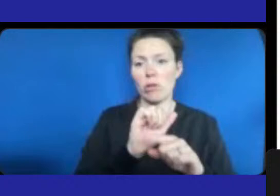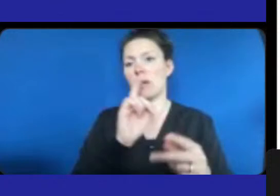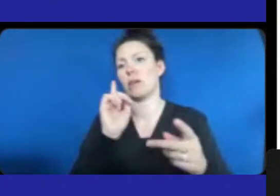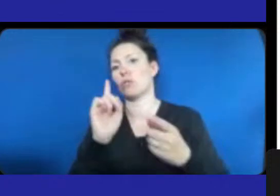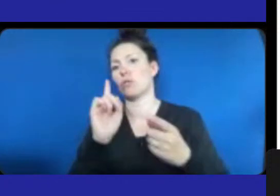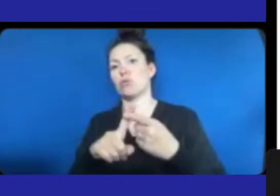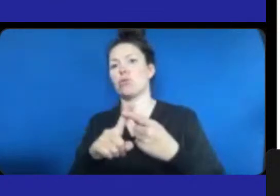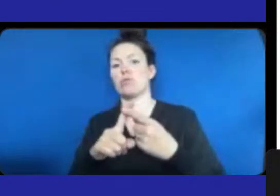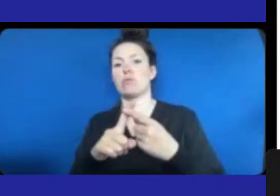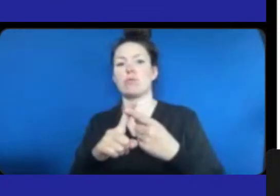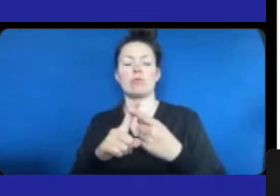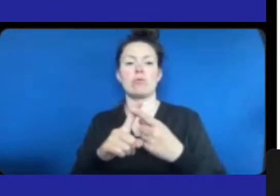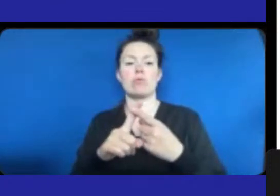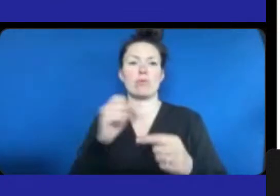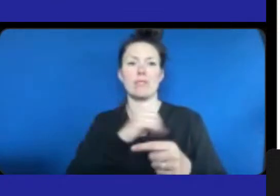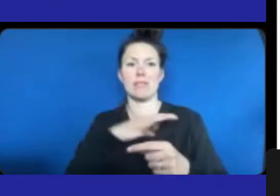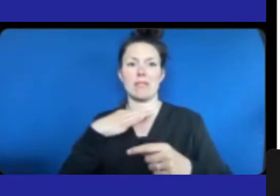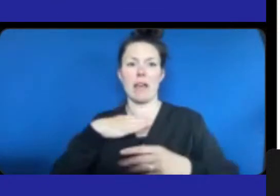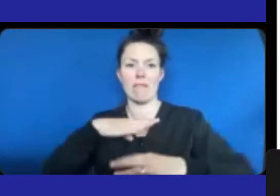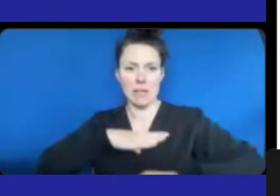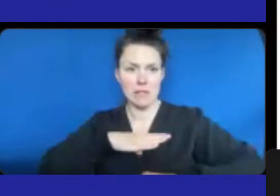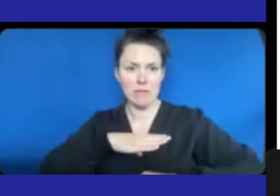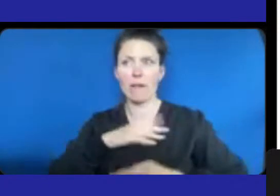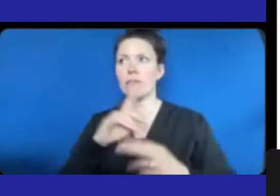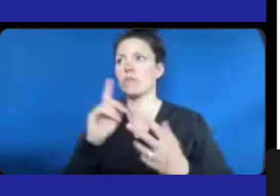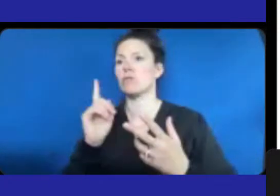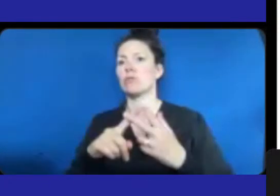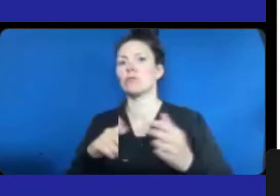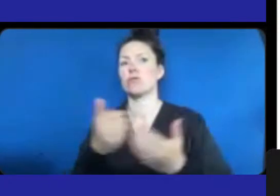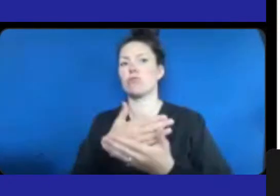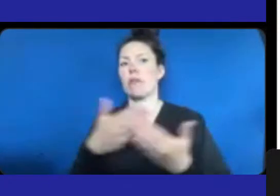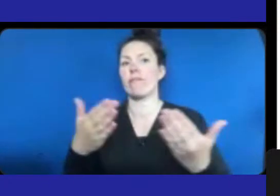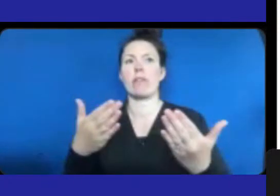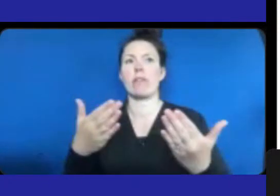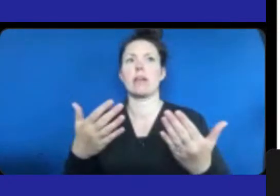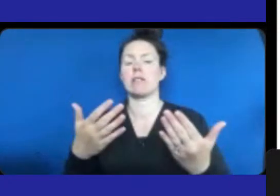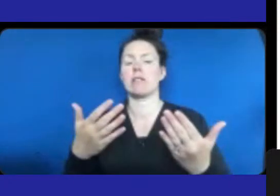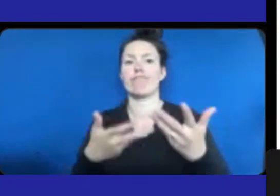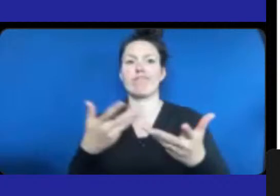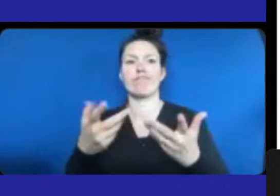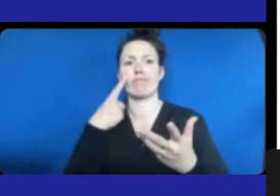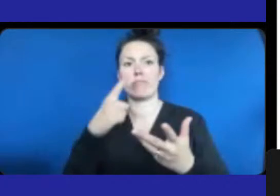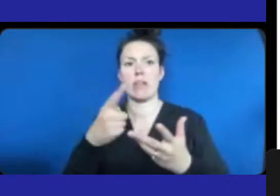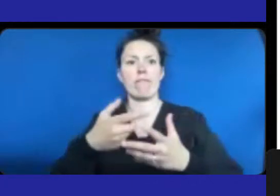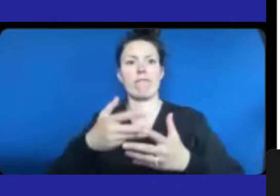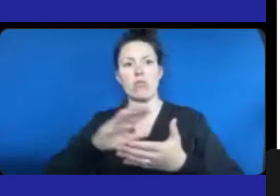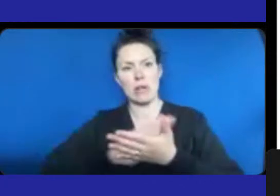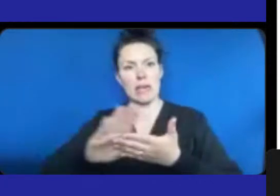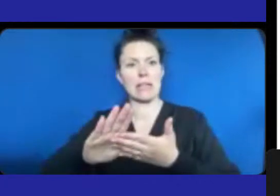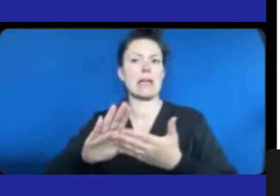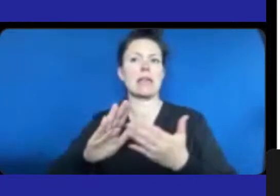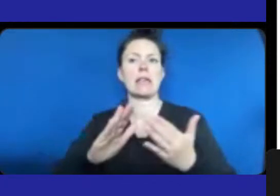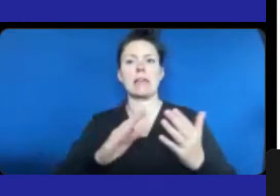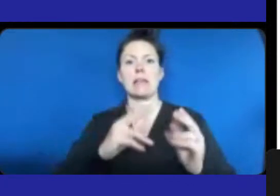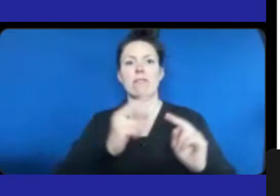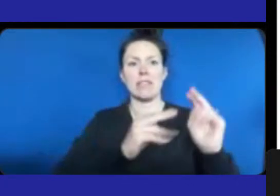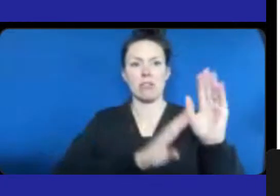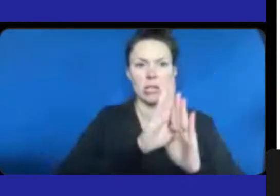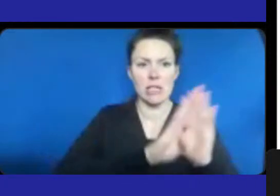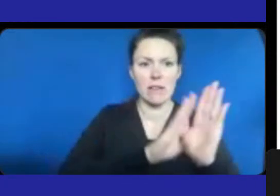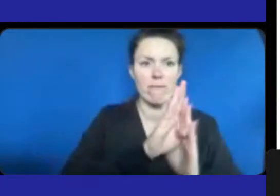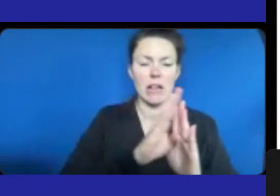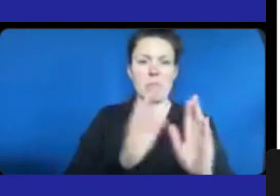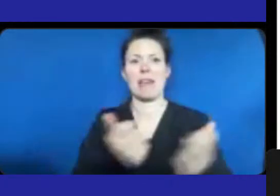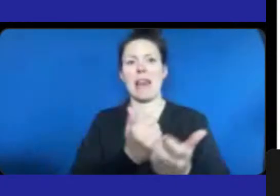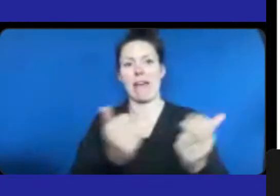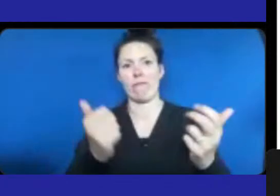just the staff satisfaction measures to everything down to cleanliness and facilities development, right? All these things come together, so